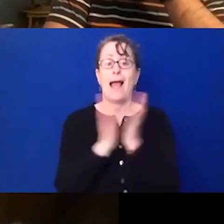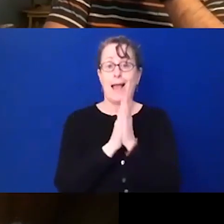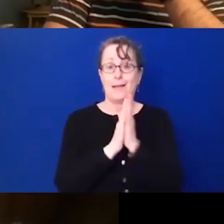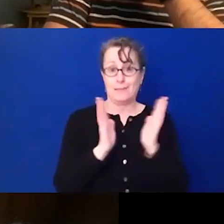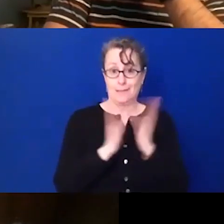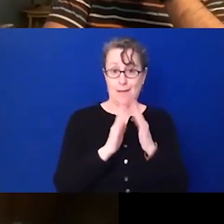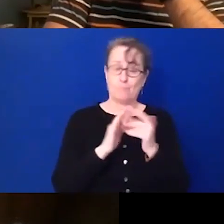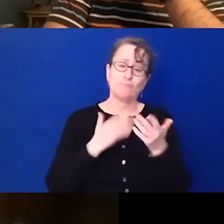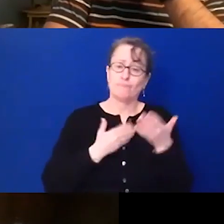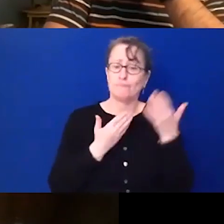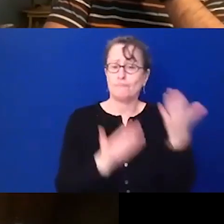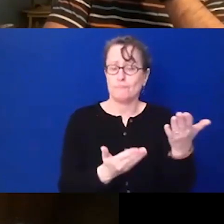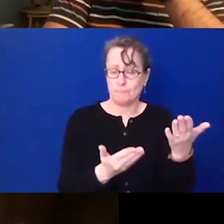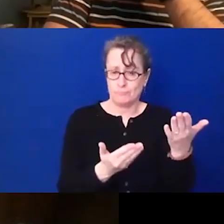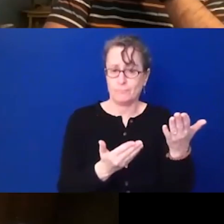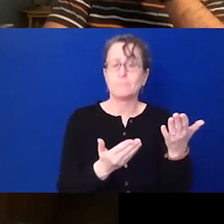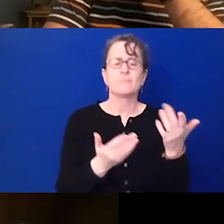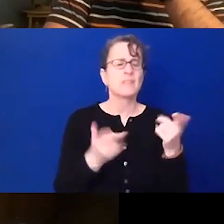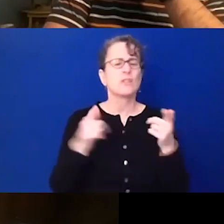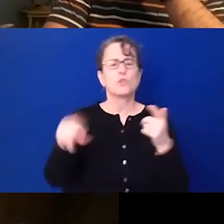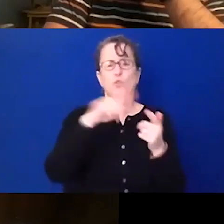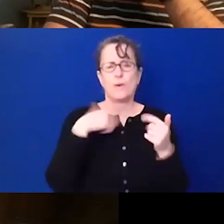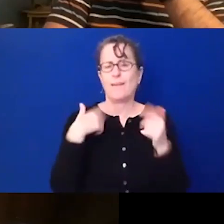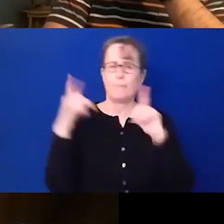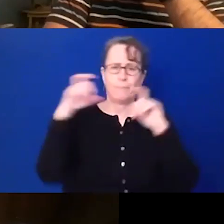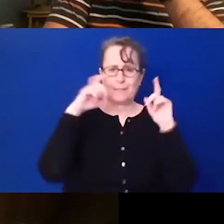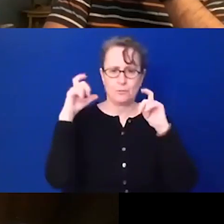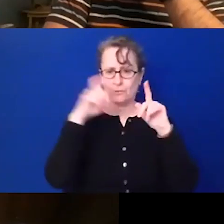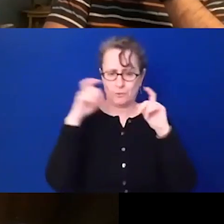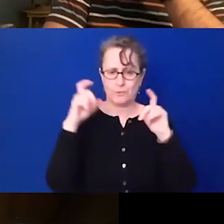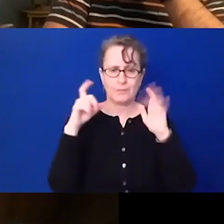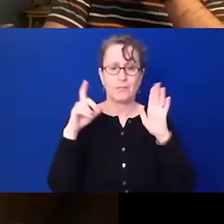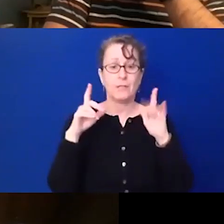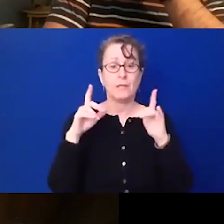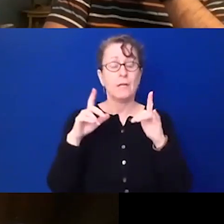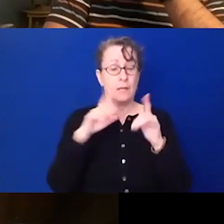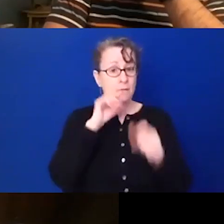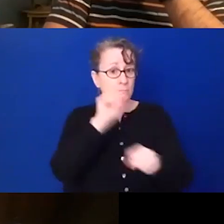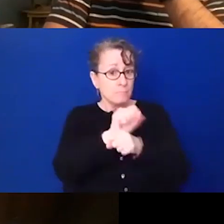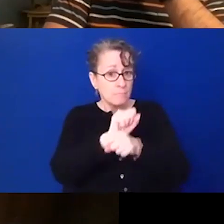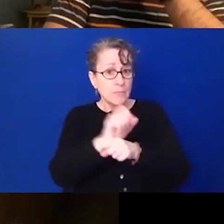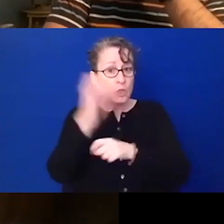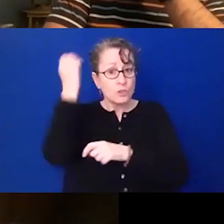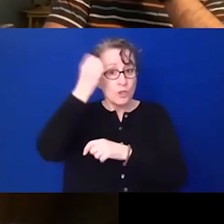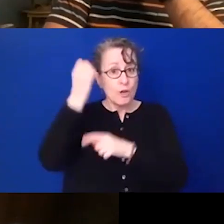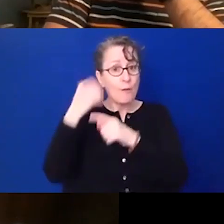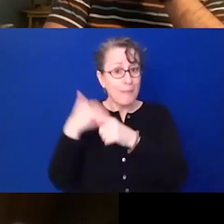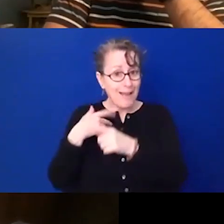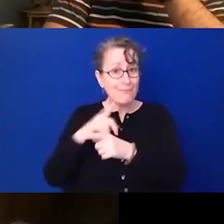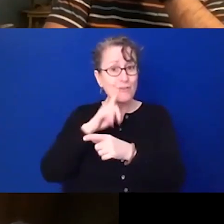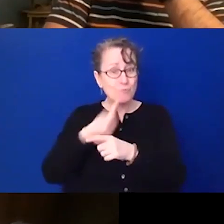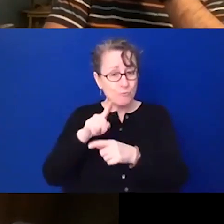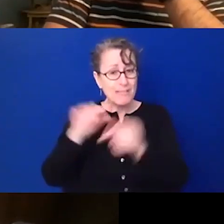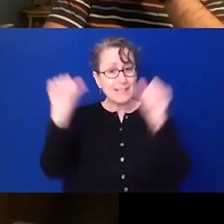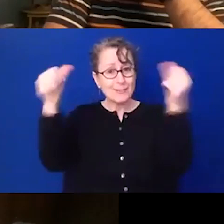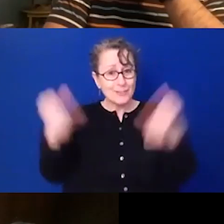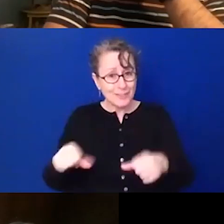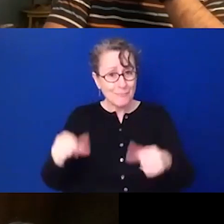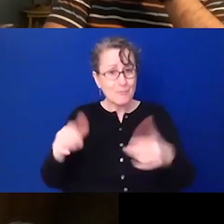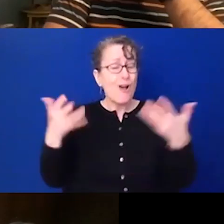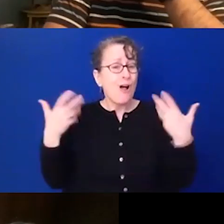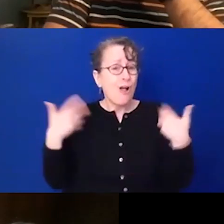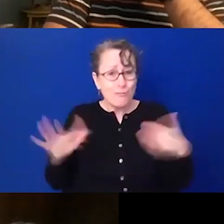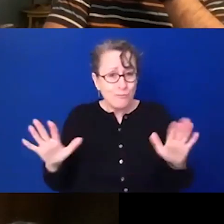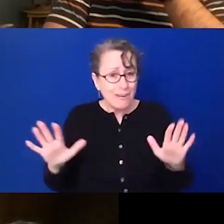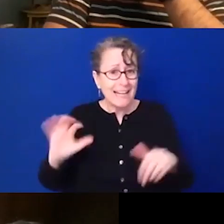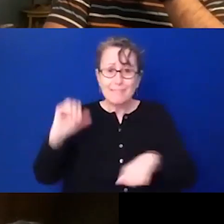some representations are shown in your backup, some photographs of an actual sculpture of this type from Europe and some renderings of what it might look like here in Brattleboro.